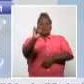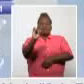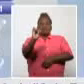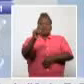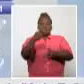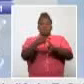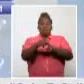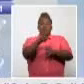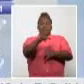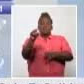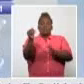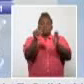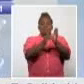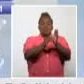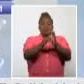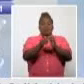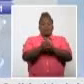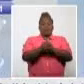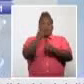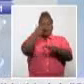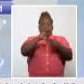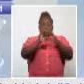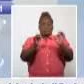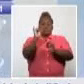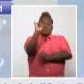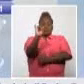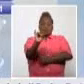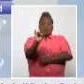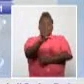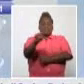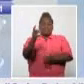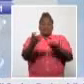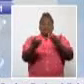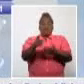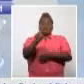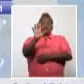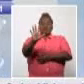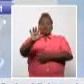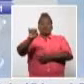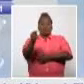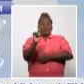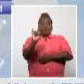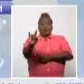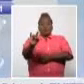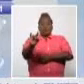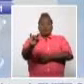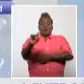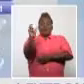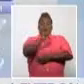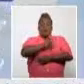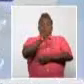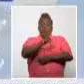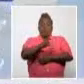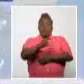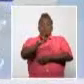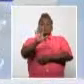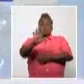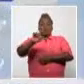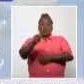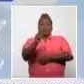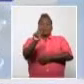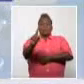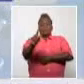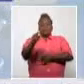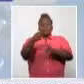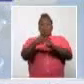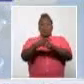Cienfuegos 5.9, and Camagüey 5.1 per 100,000 inhabitants. The rest of the